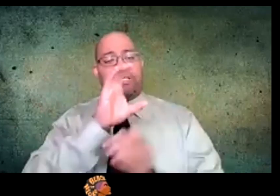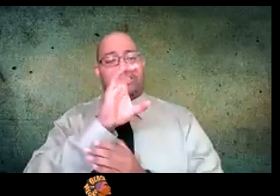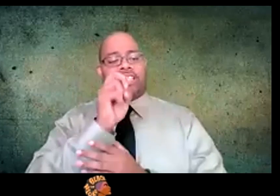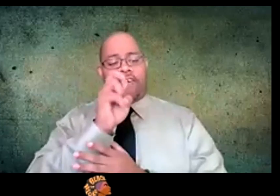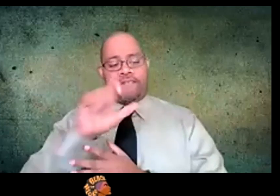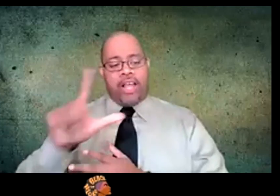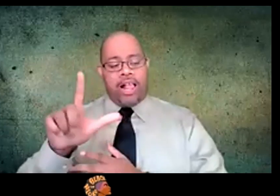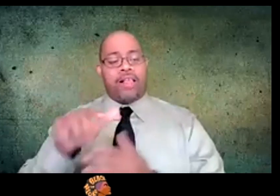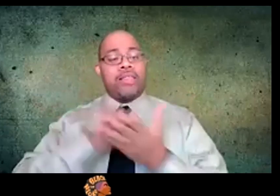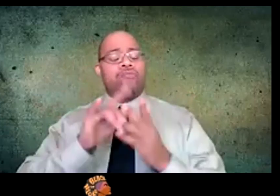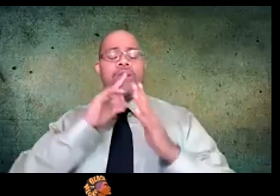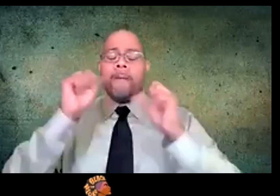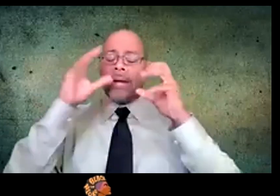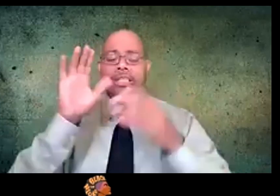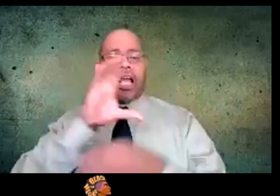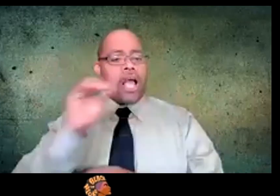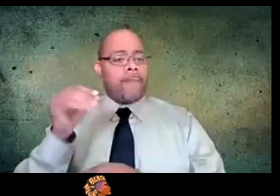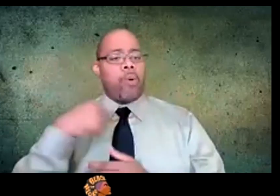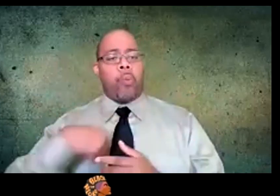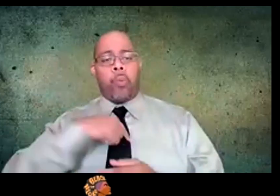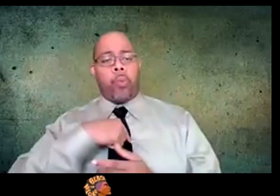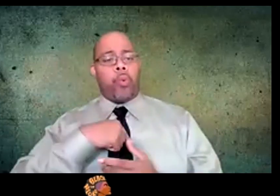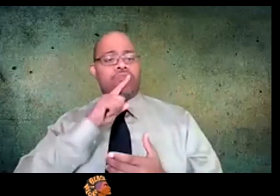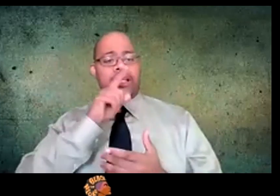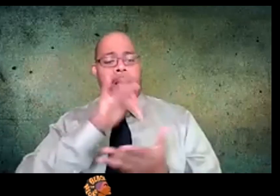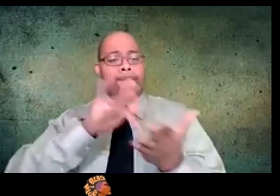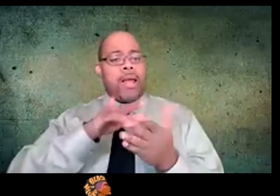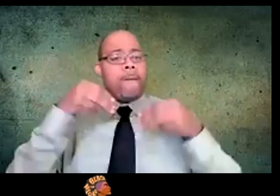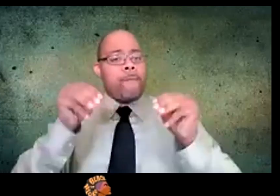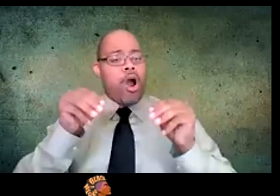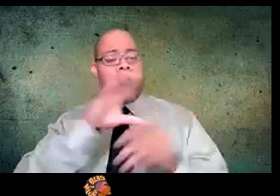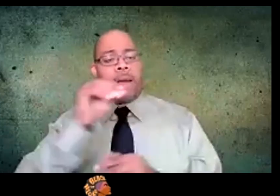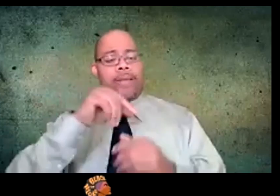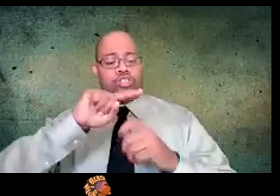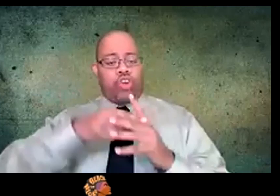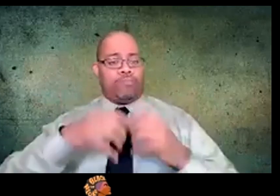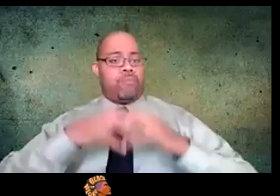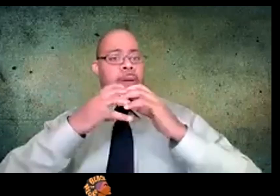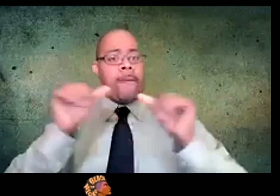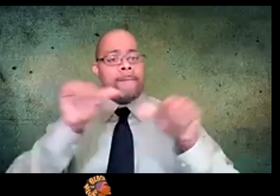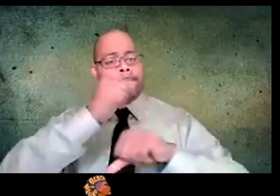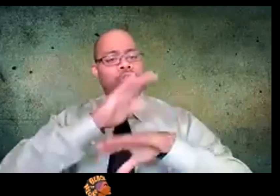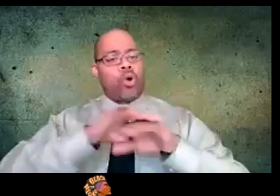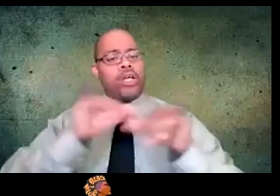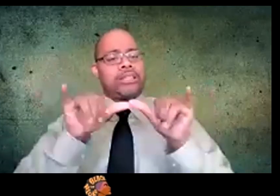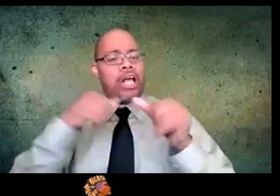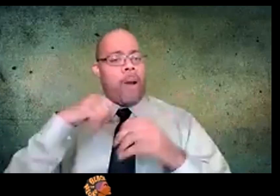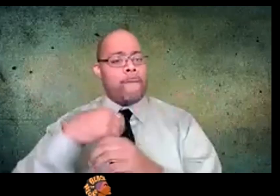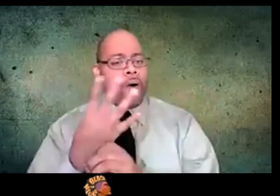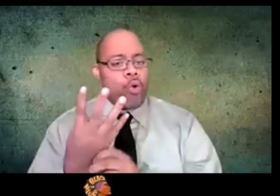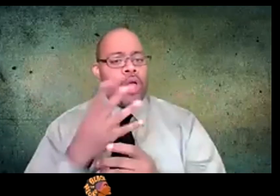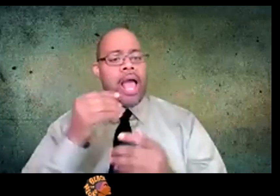an amazing company. We're literally a mid-market company in startup mode based on the size of our portfolio and the number